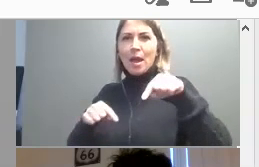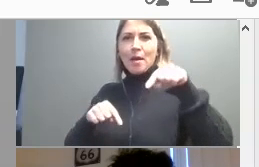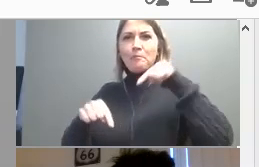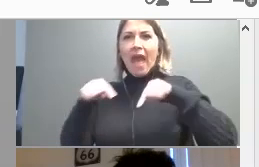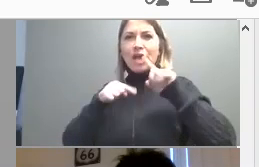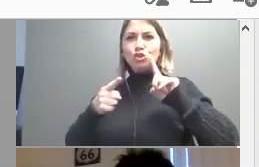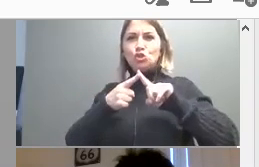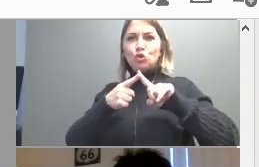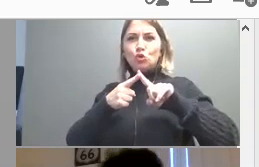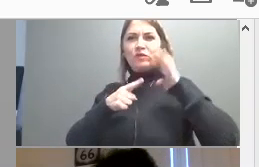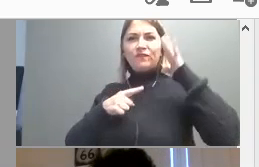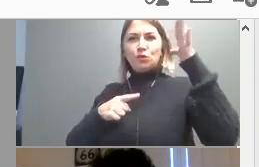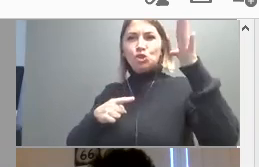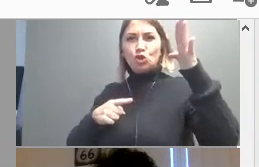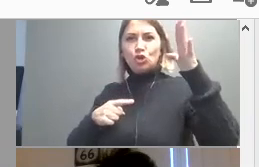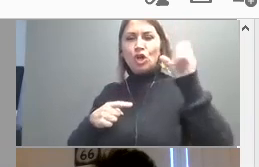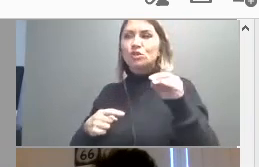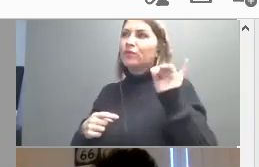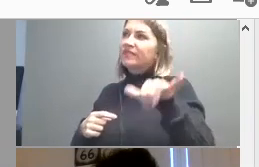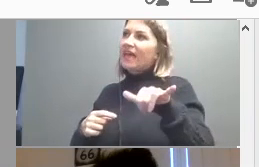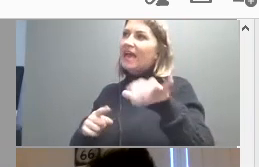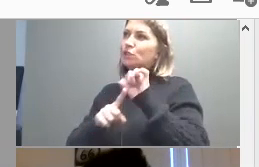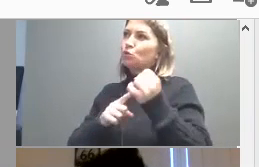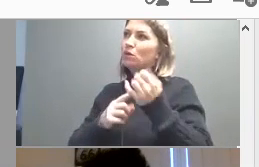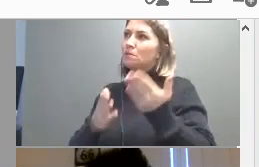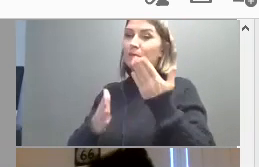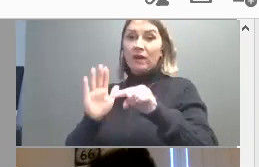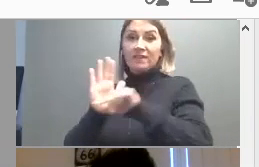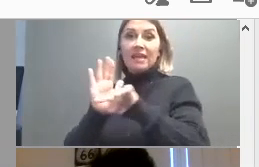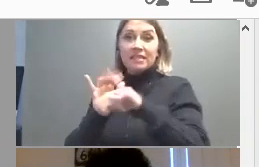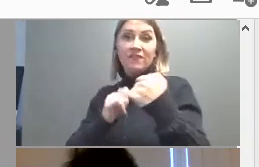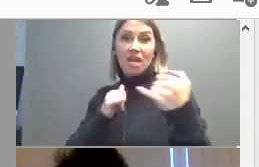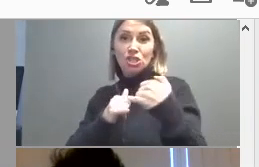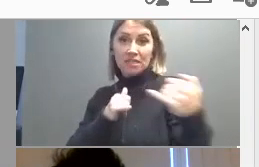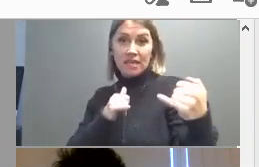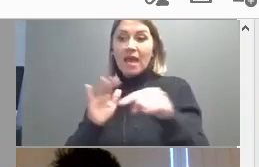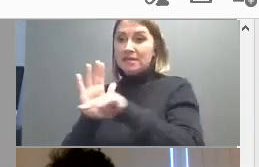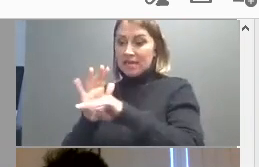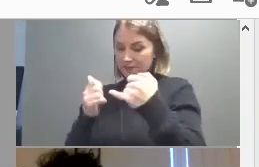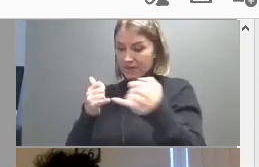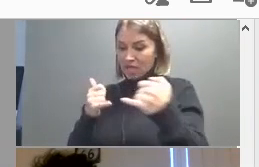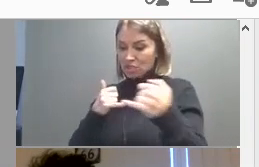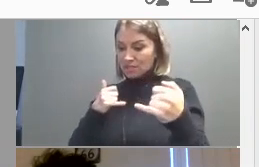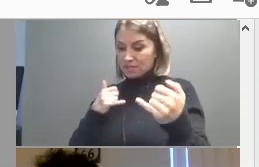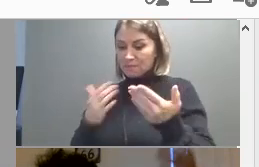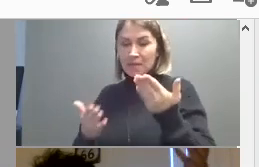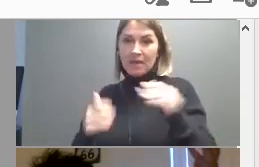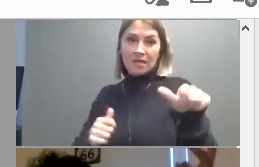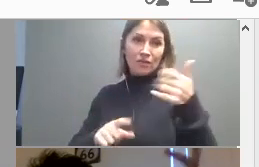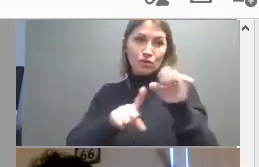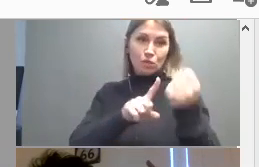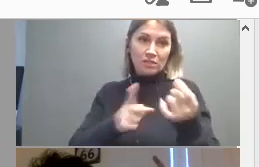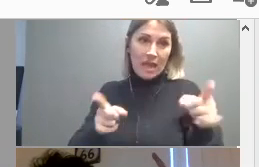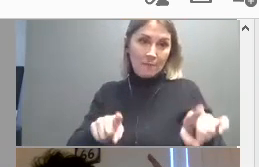than actually going there. In that particular scenario, you might have negative edges, and negative edges might be a thing in other scenarios as well.